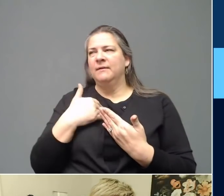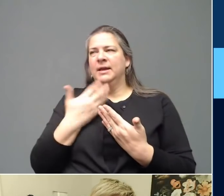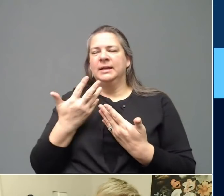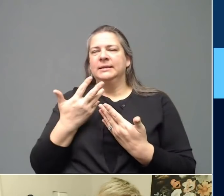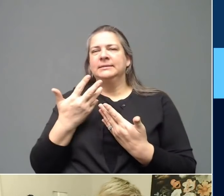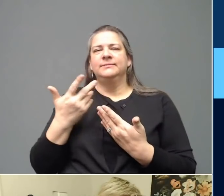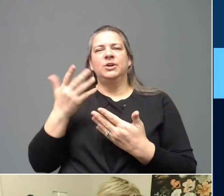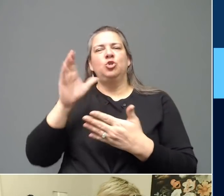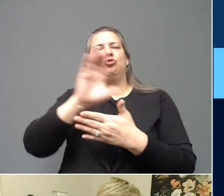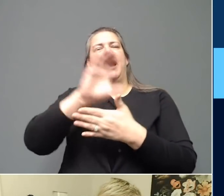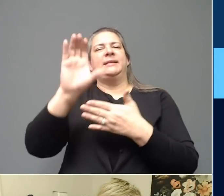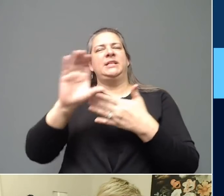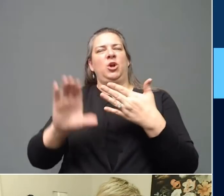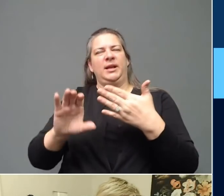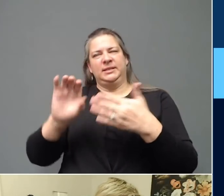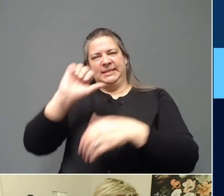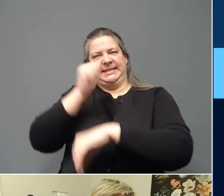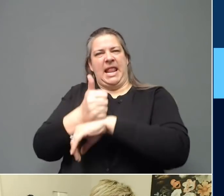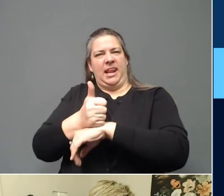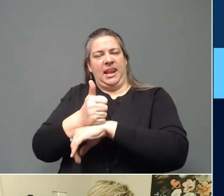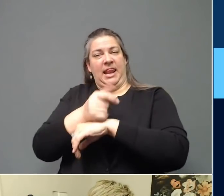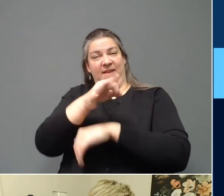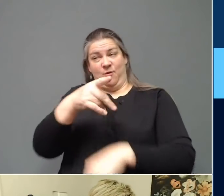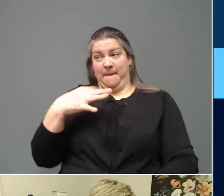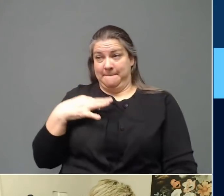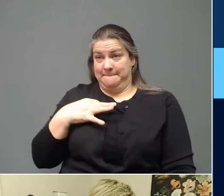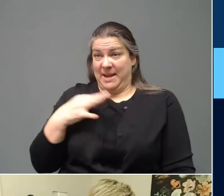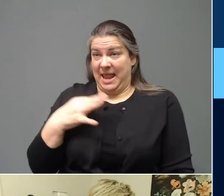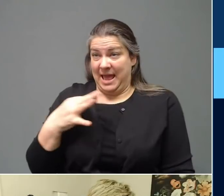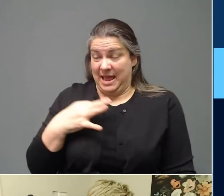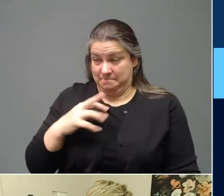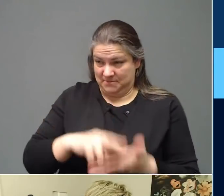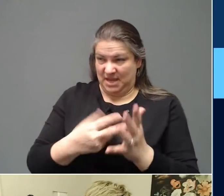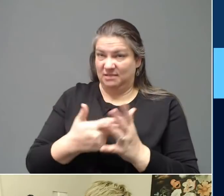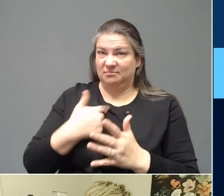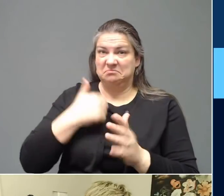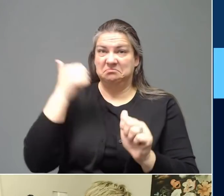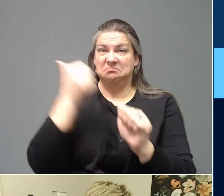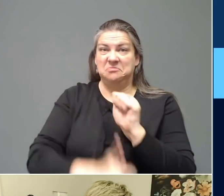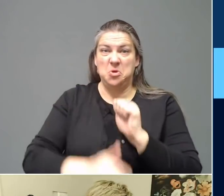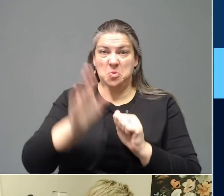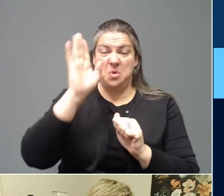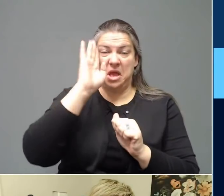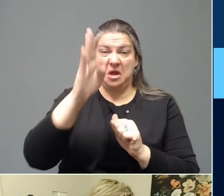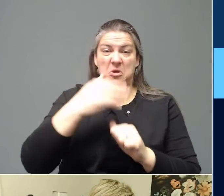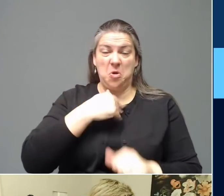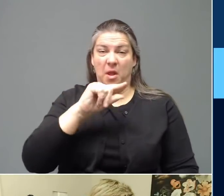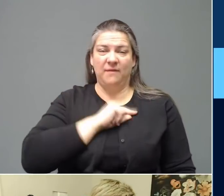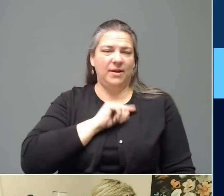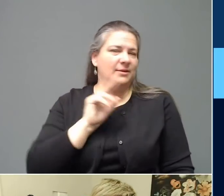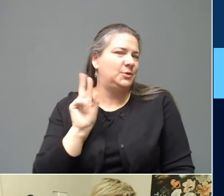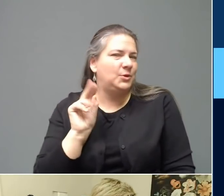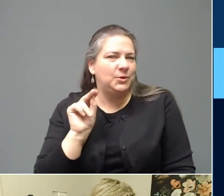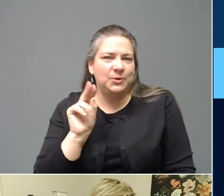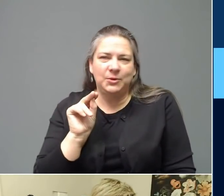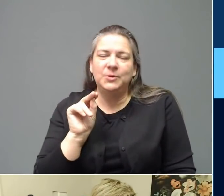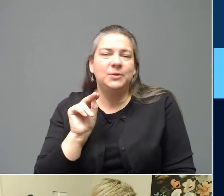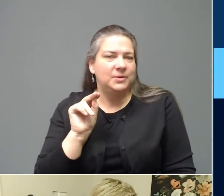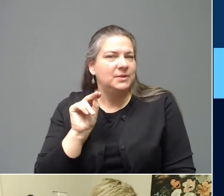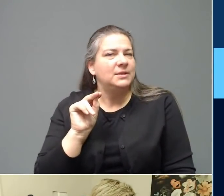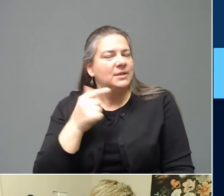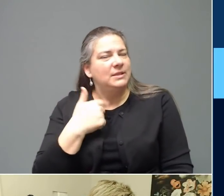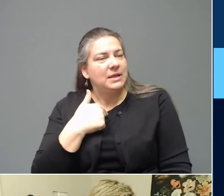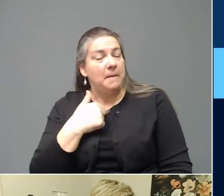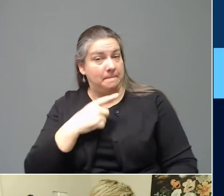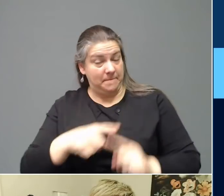So just because you apply doesn't mean that you are going to qualify, but we are very happy that we have been able to